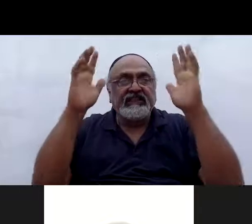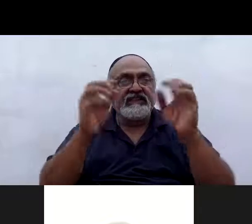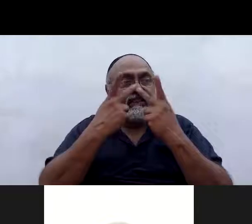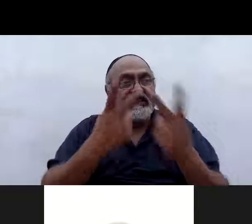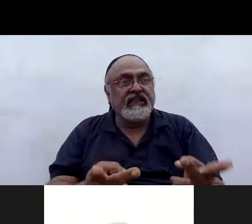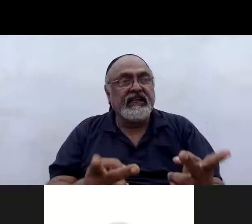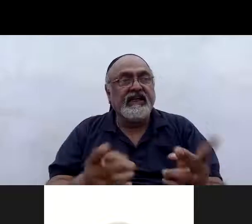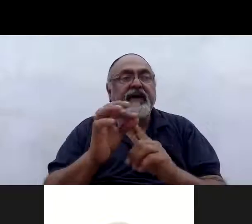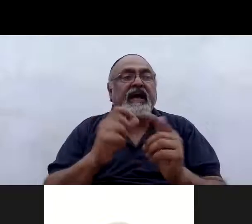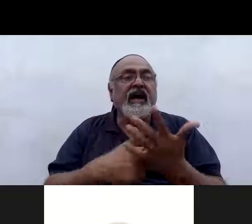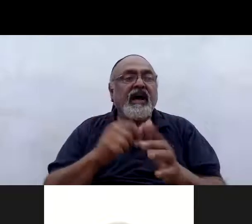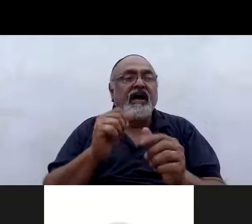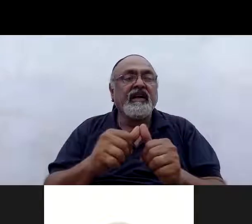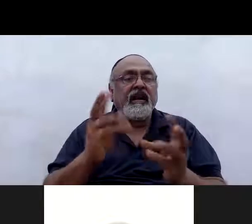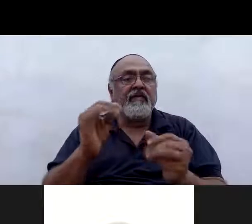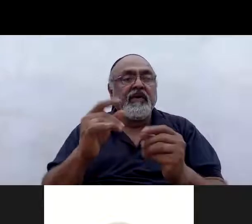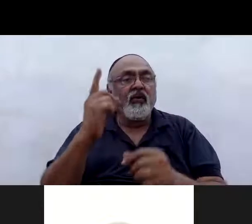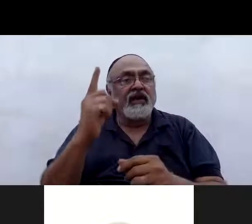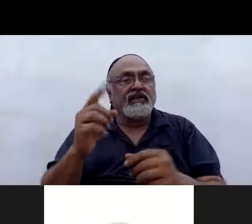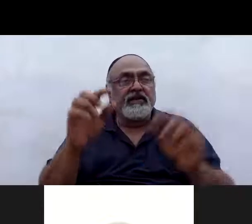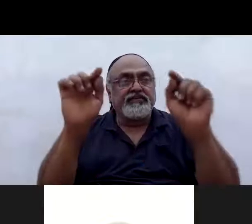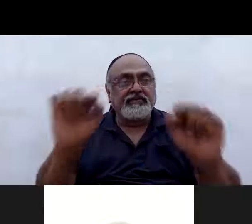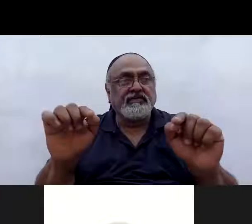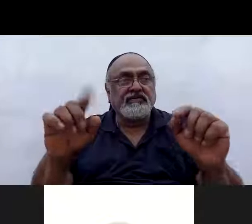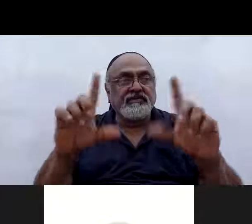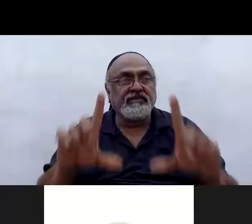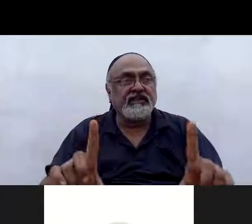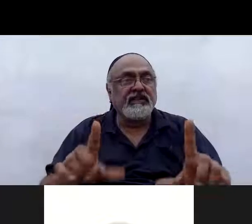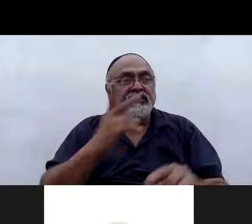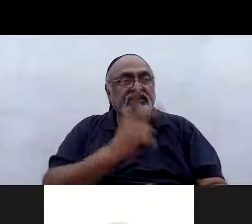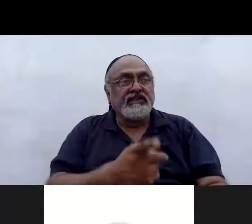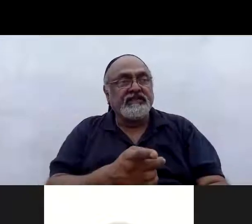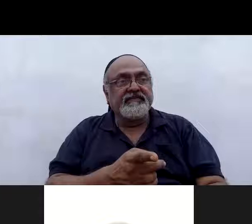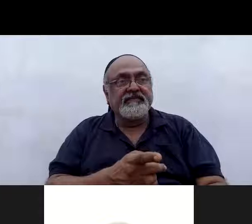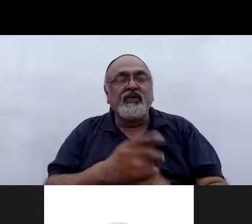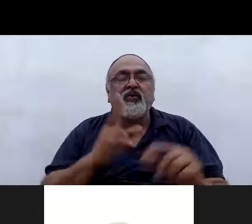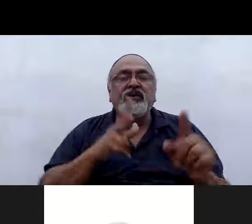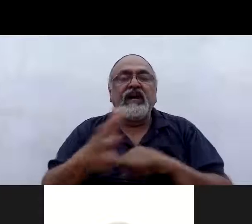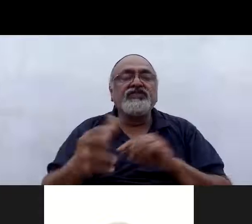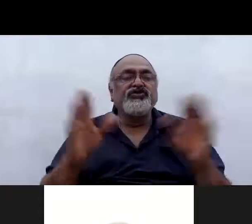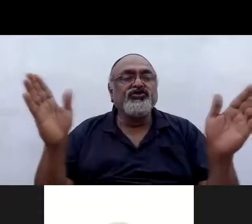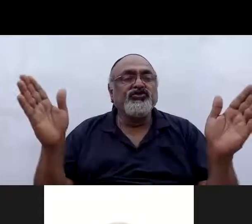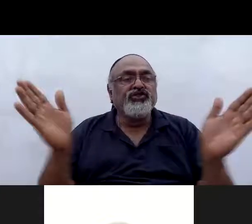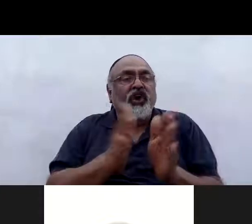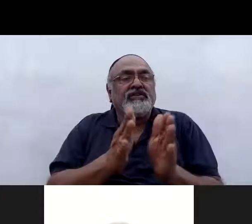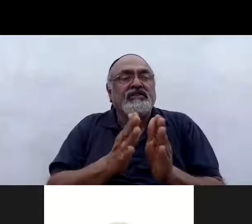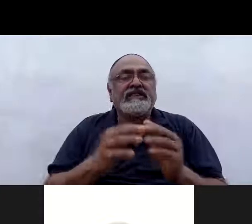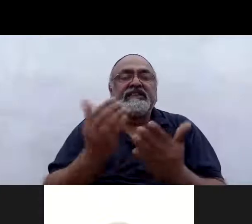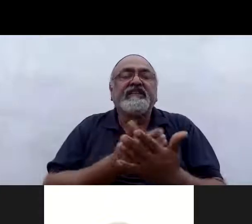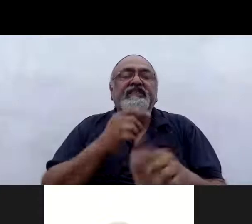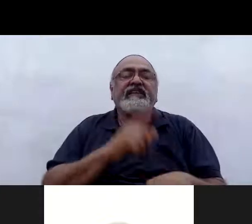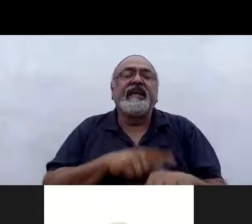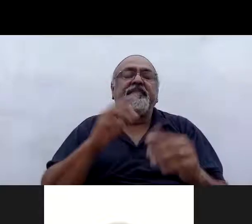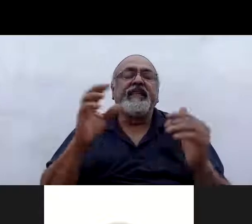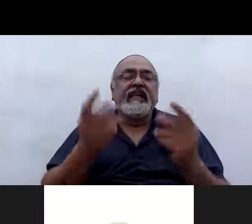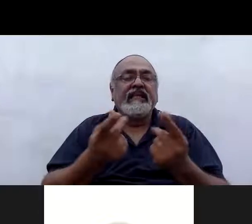number 1 of the judgment. So this is how you cut short and you save your time in order